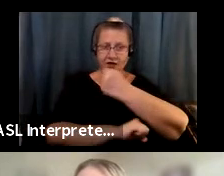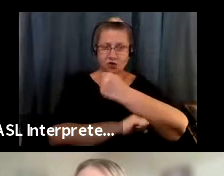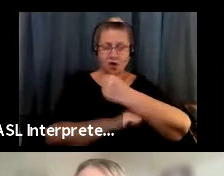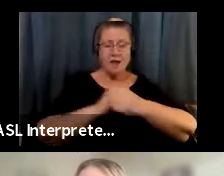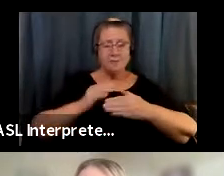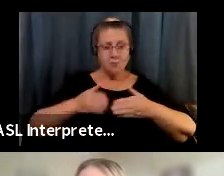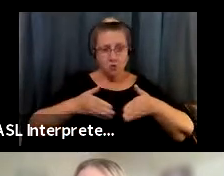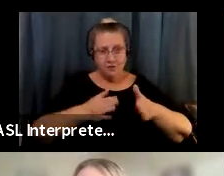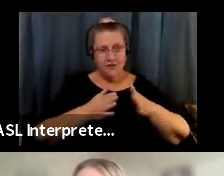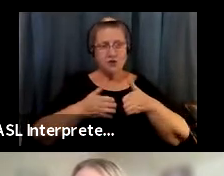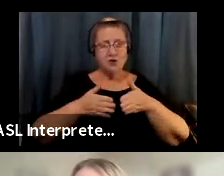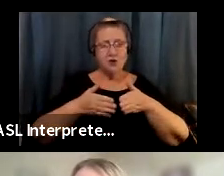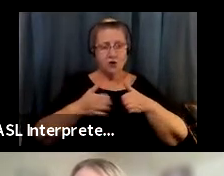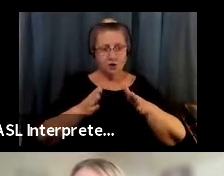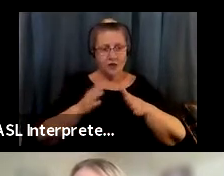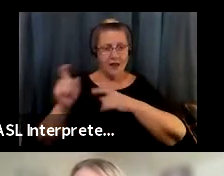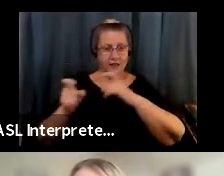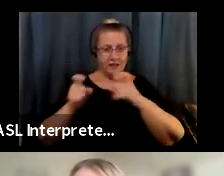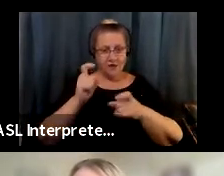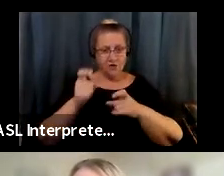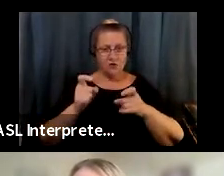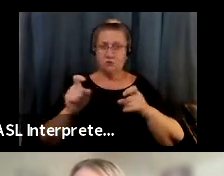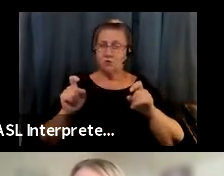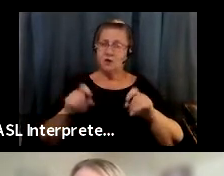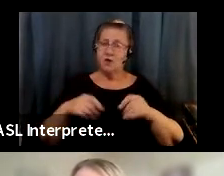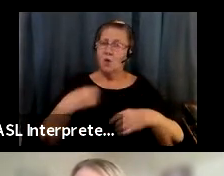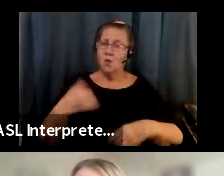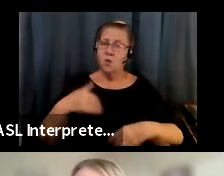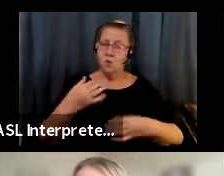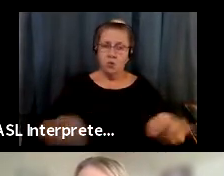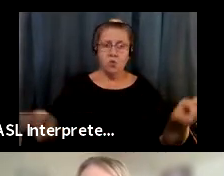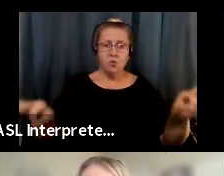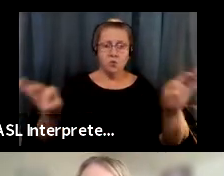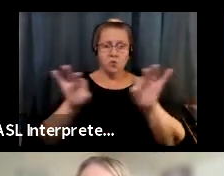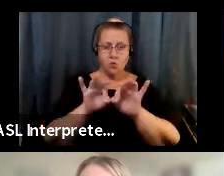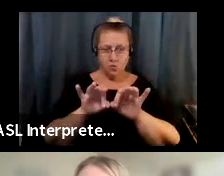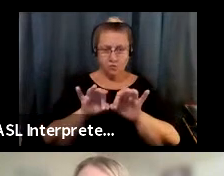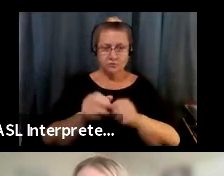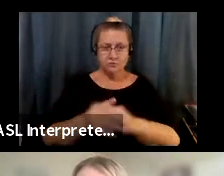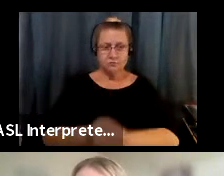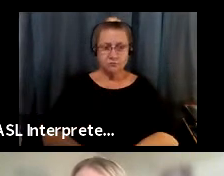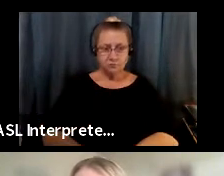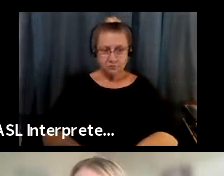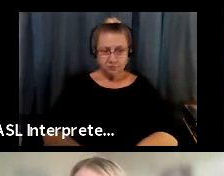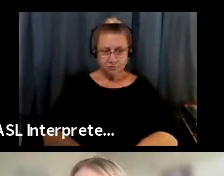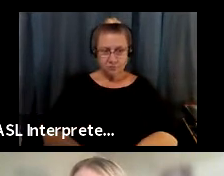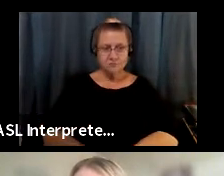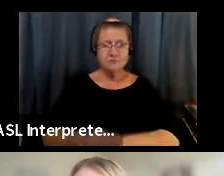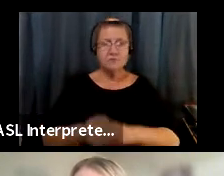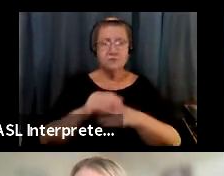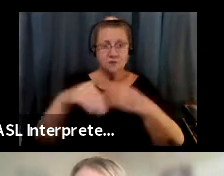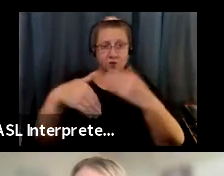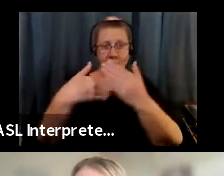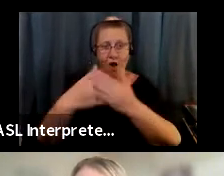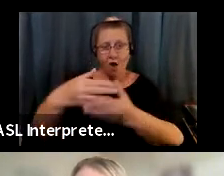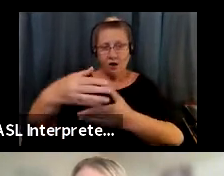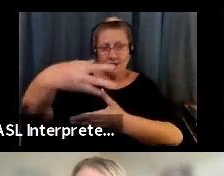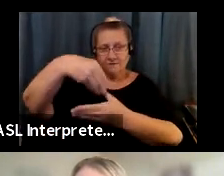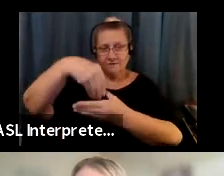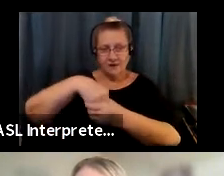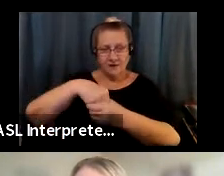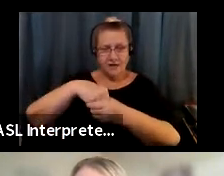equity principles was of great importance. The explicit attention paid to health equity, embedded into the process, the structure of